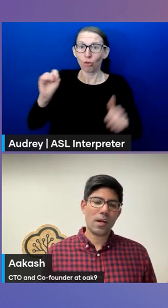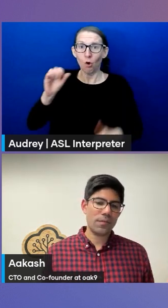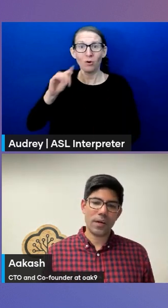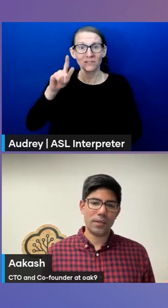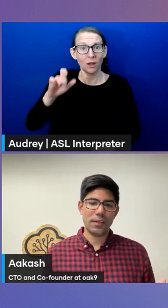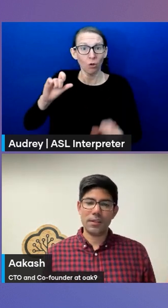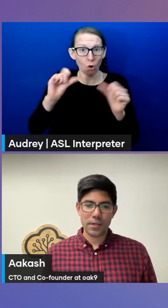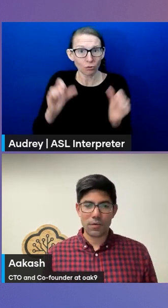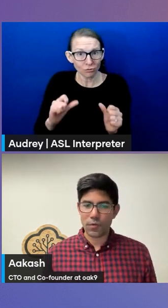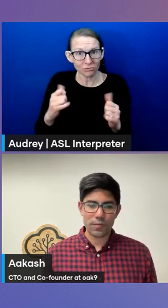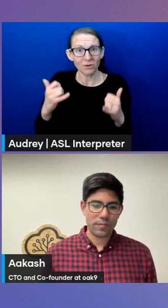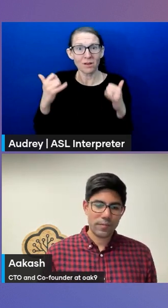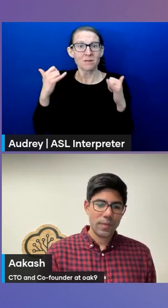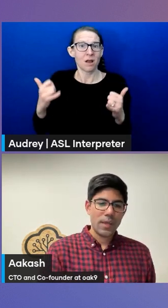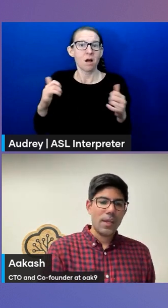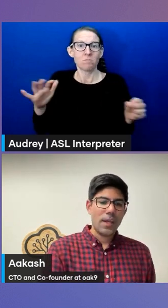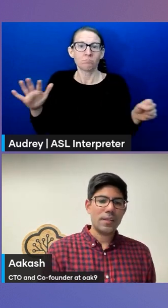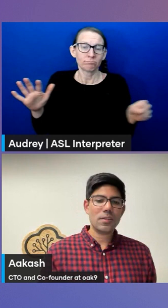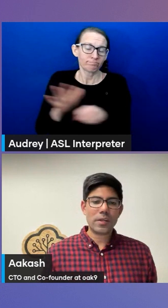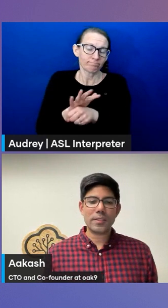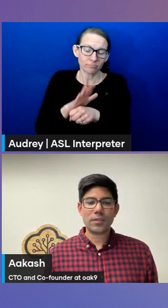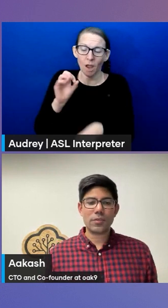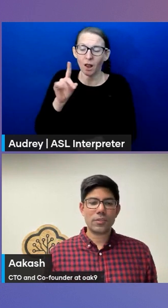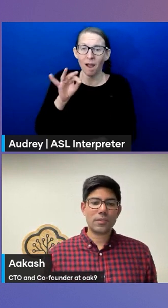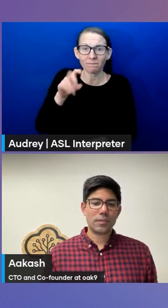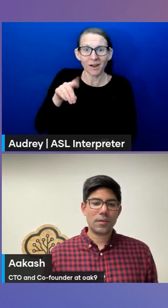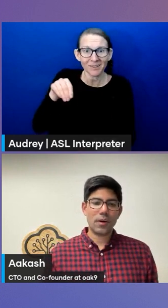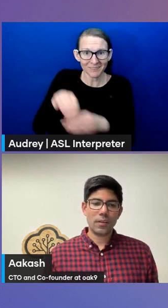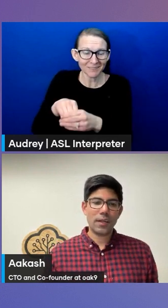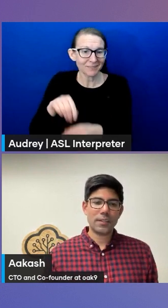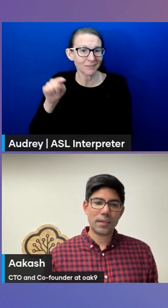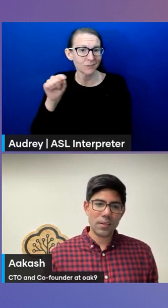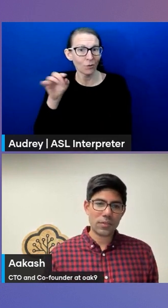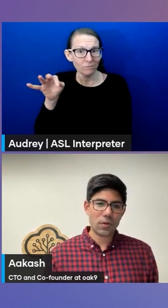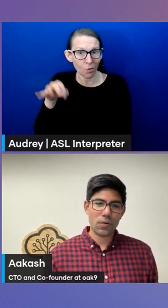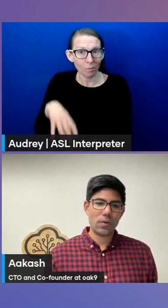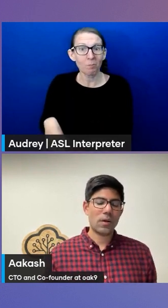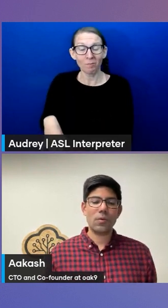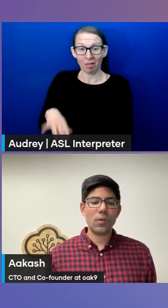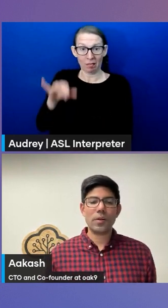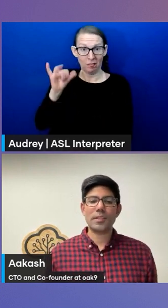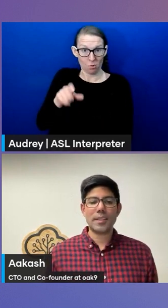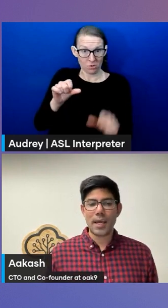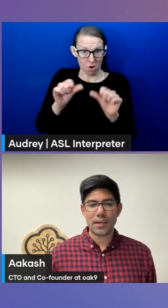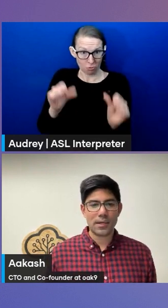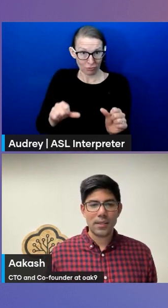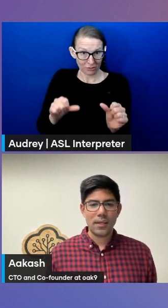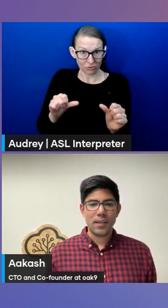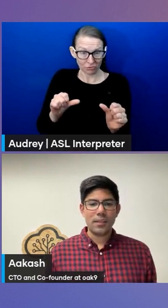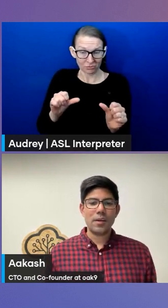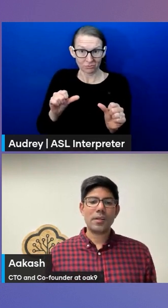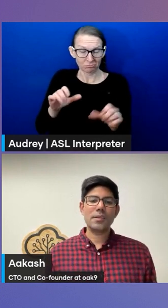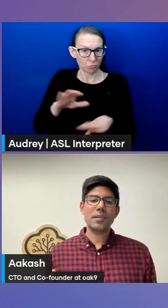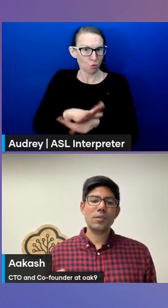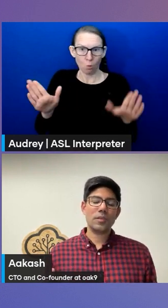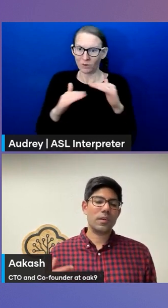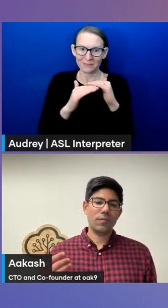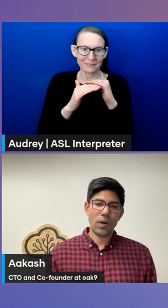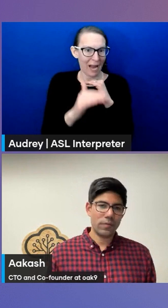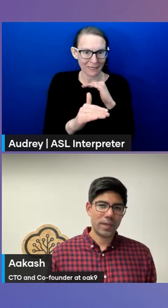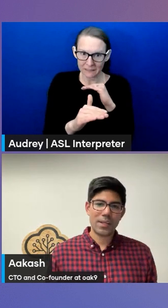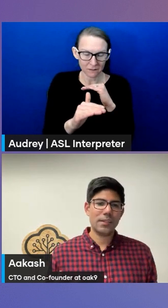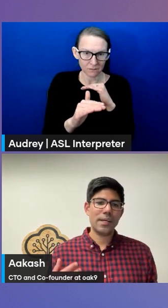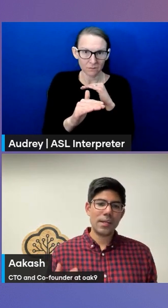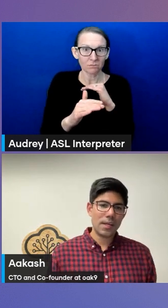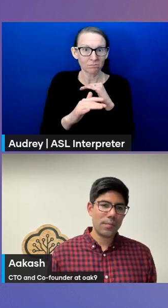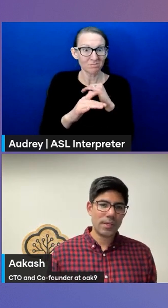entirely codified in Terraform. And these architectures, unlike 10 years ago, are no longer static. They are continuously